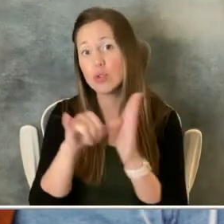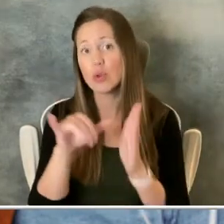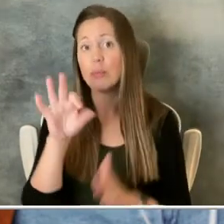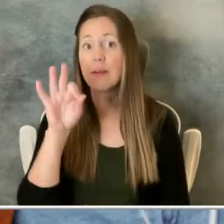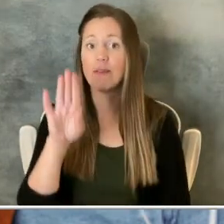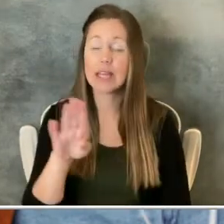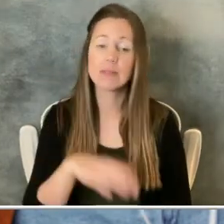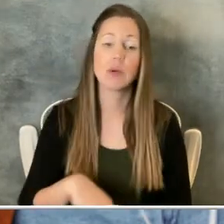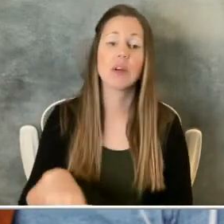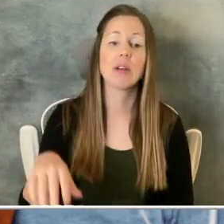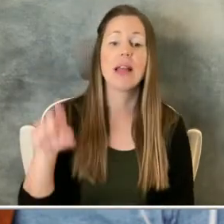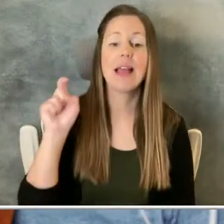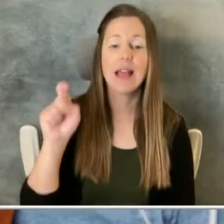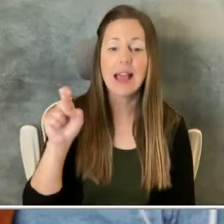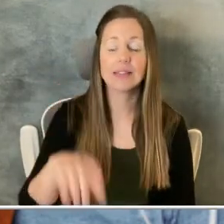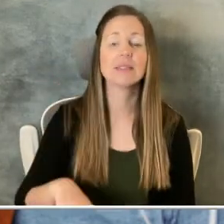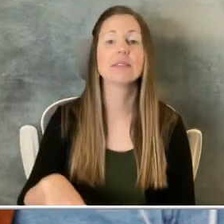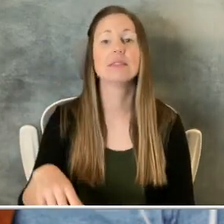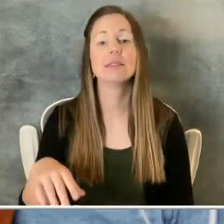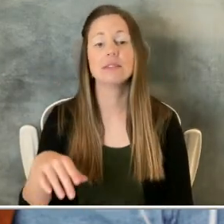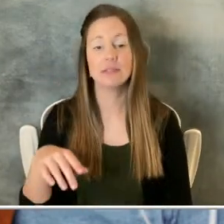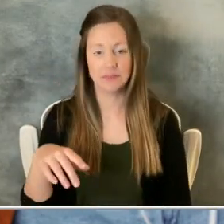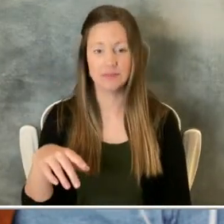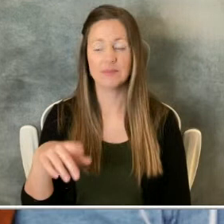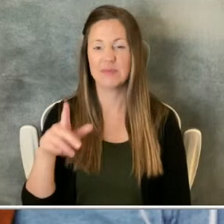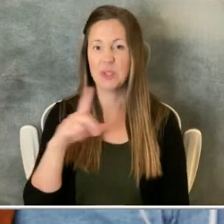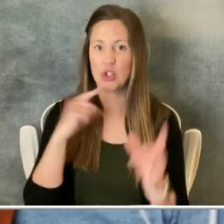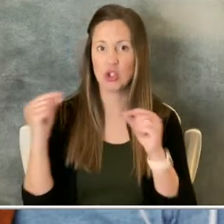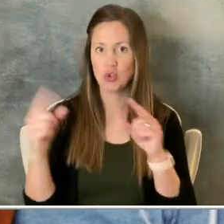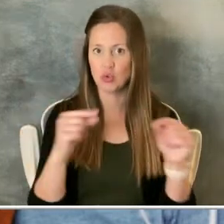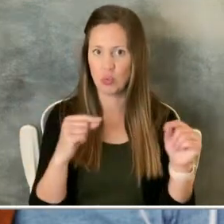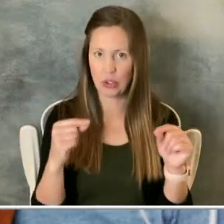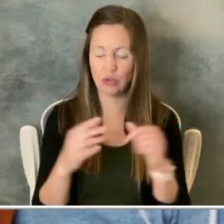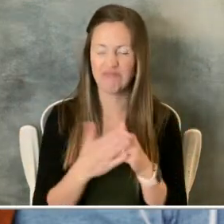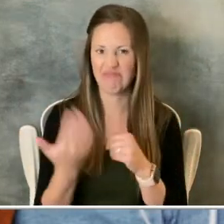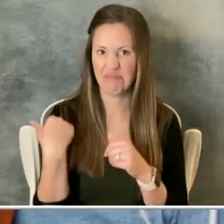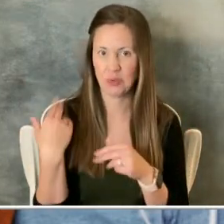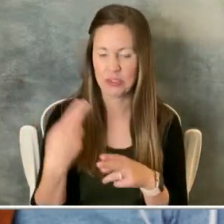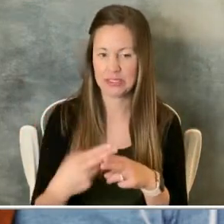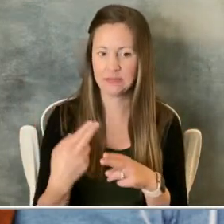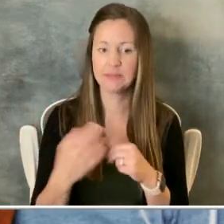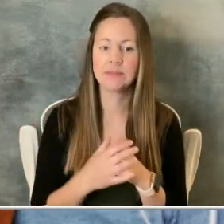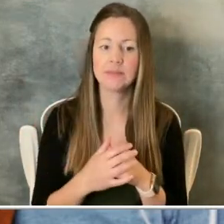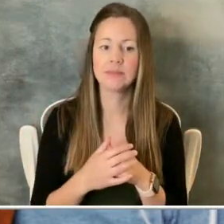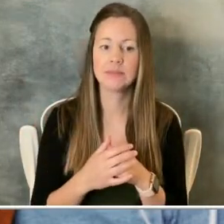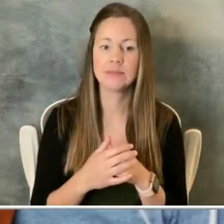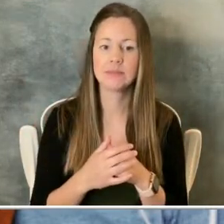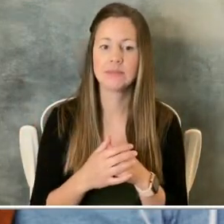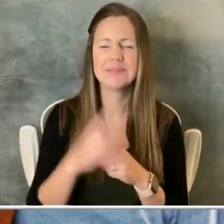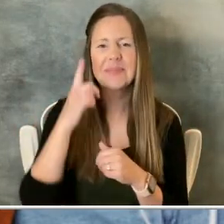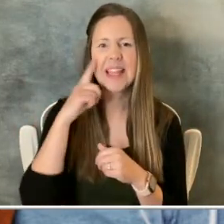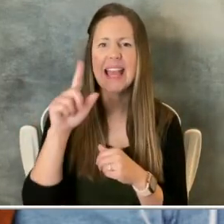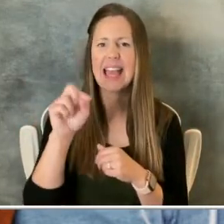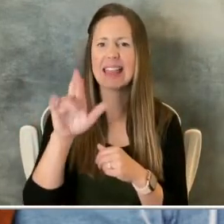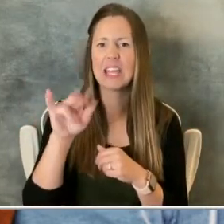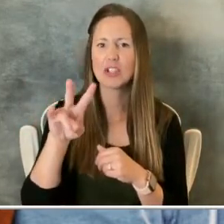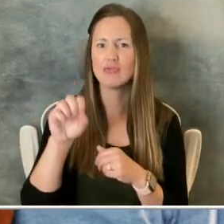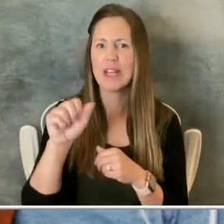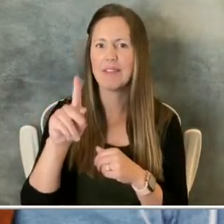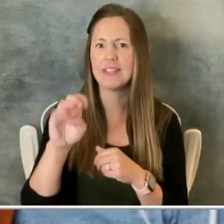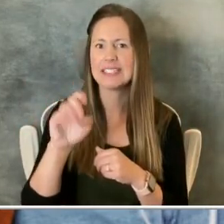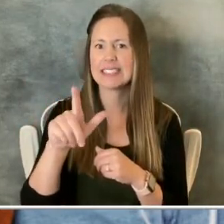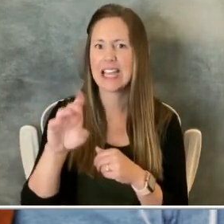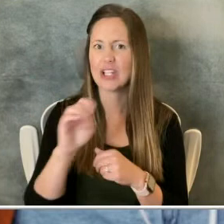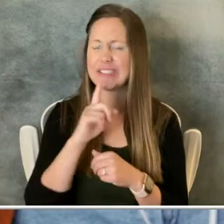media program formerly known as Twitter, now called X, where I think Travis Kelce's active these days, or email the Medical News